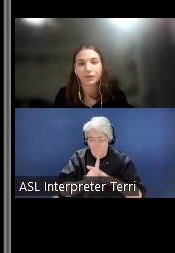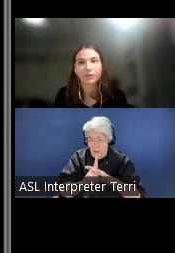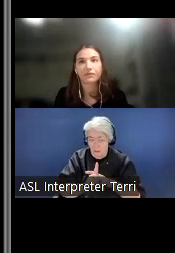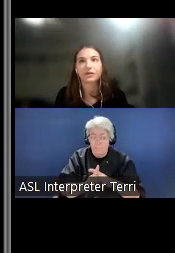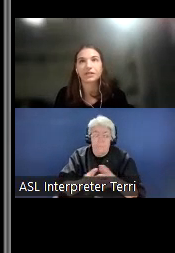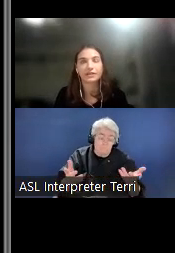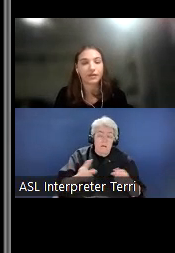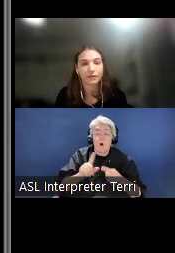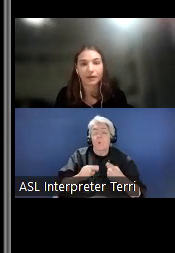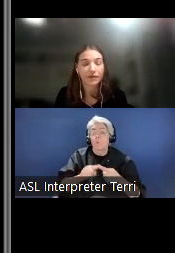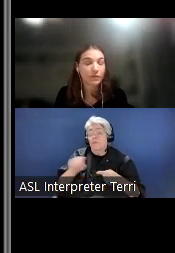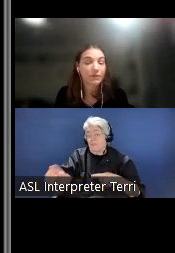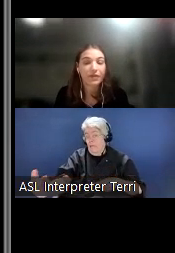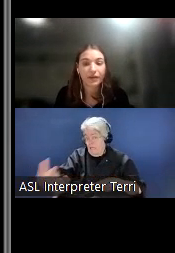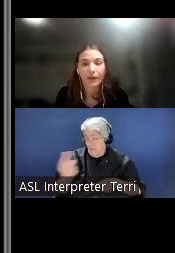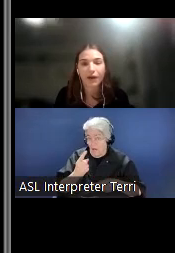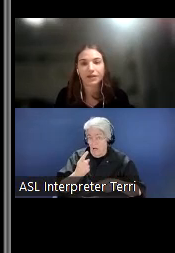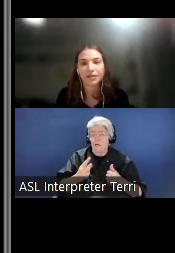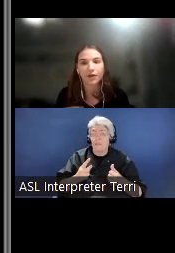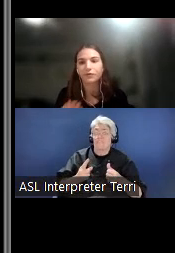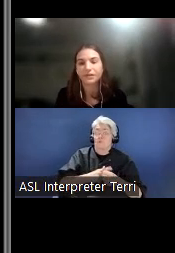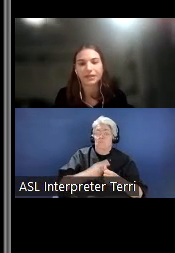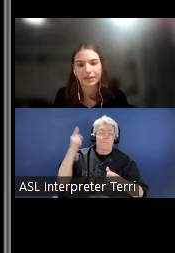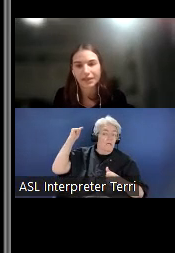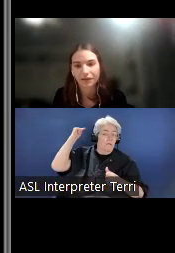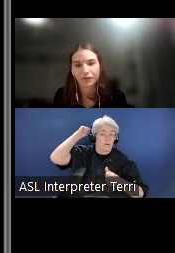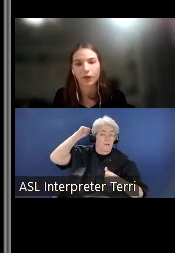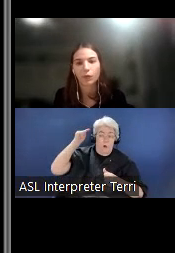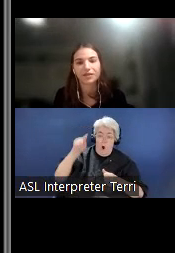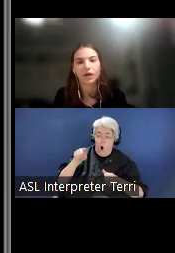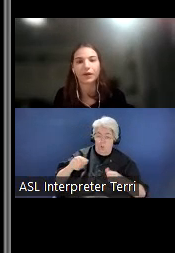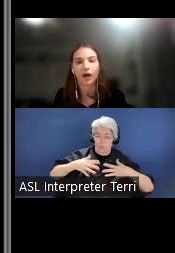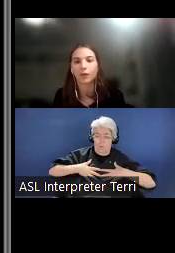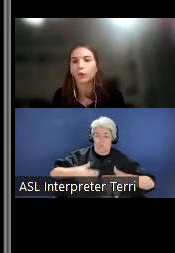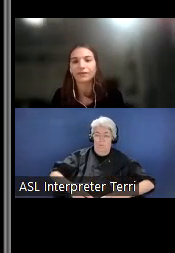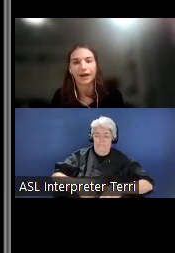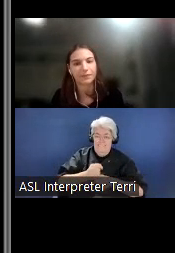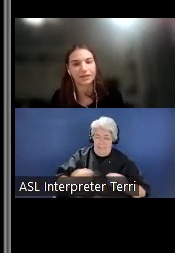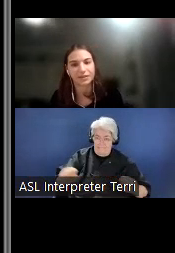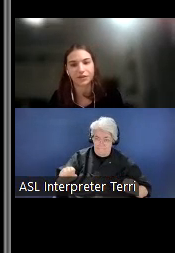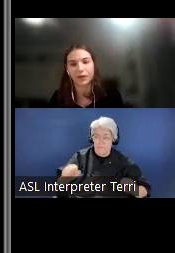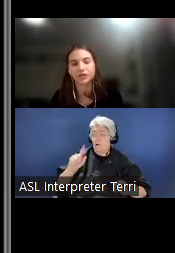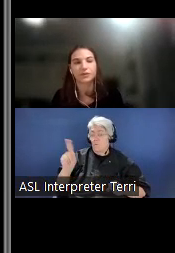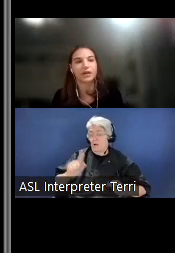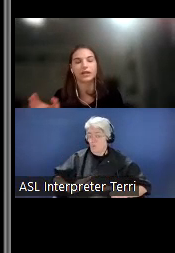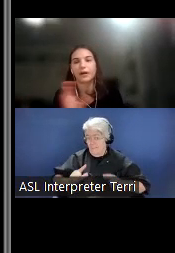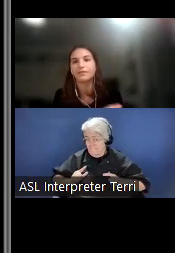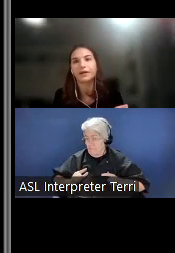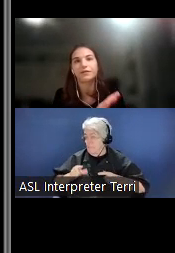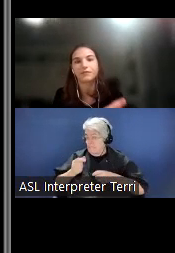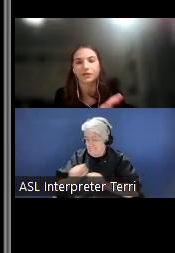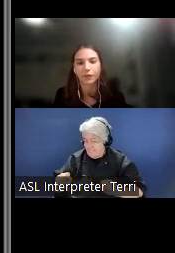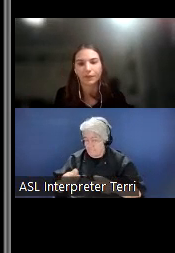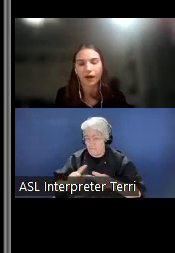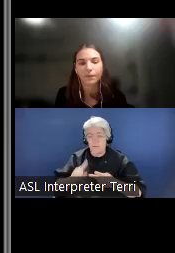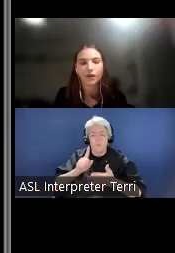is coming to you, the first thing that you might be thinking about is, are you physically safe? You know, like what's going on? What led up to this situation, as we talked about in